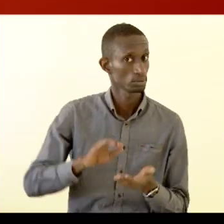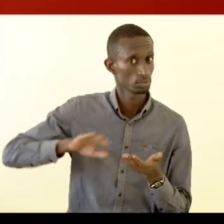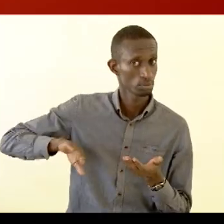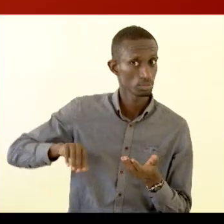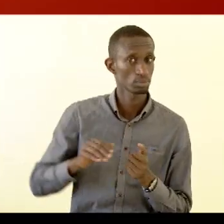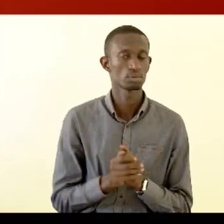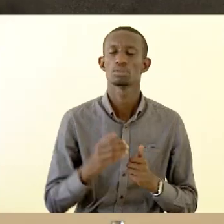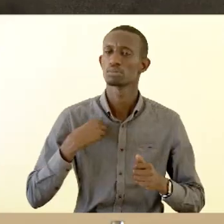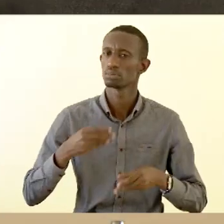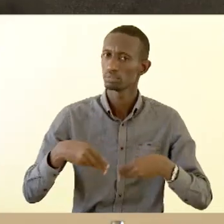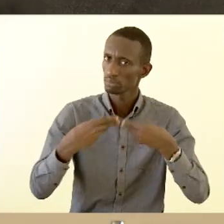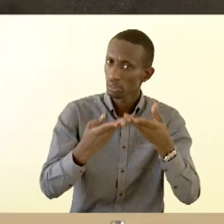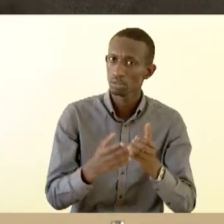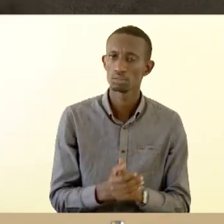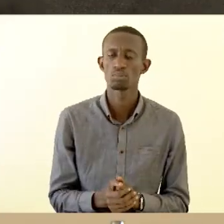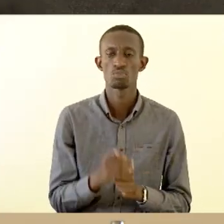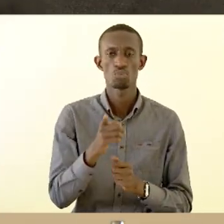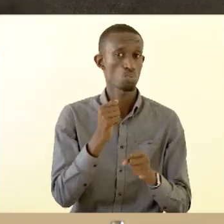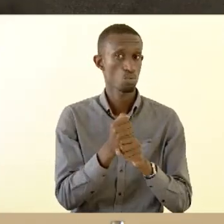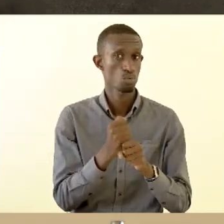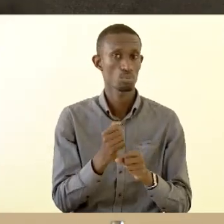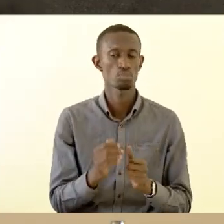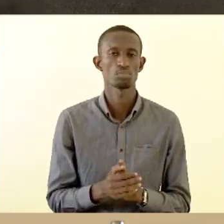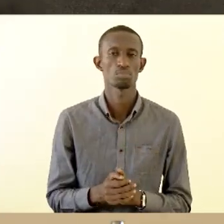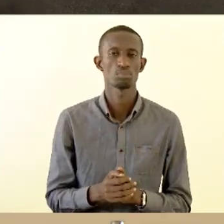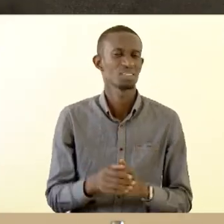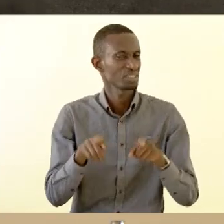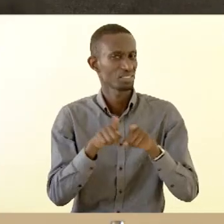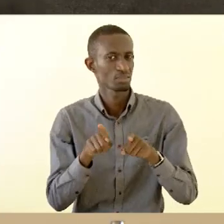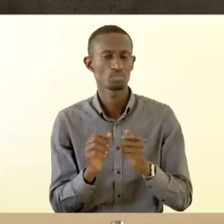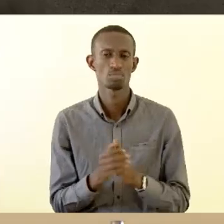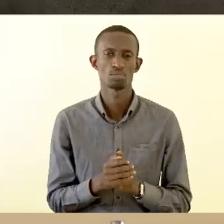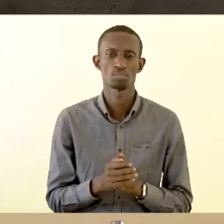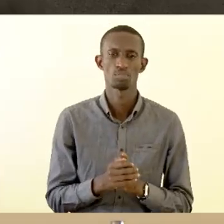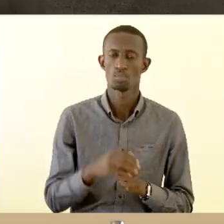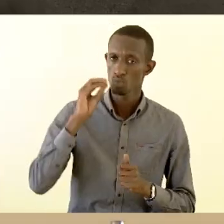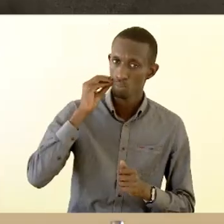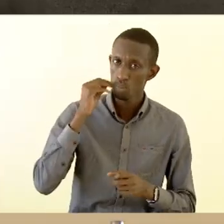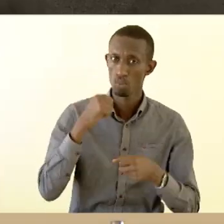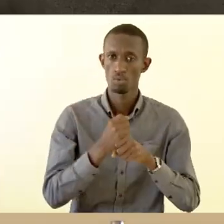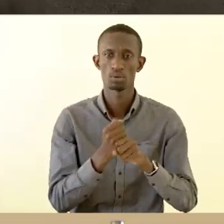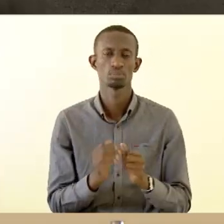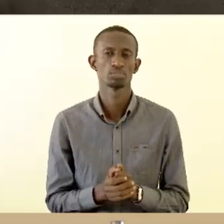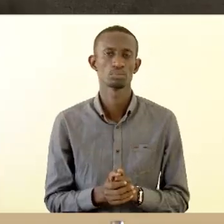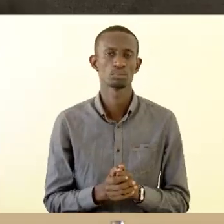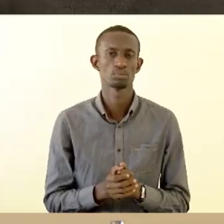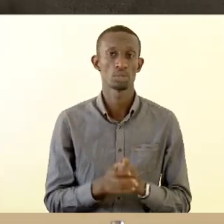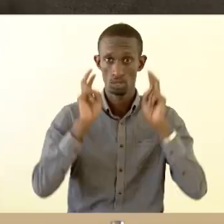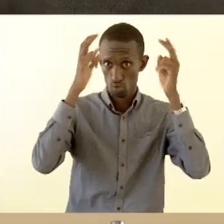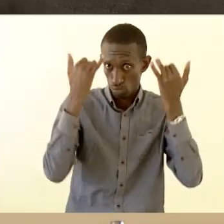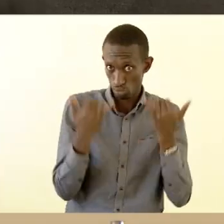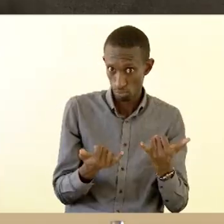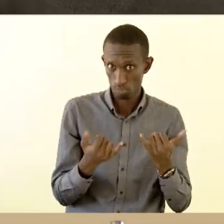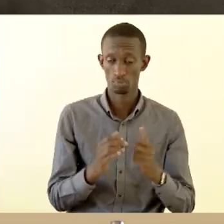to you to be done as the homework. So in today's session, you will not